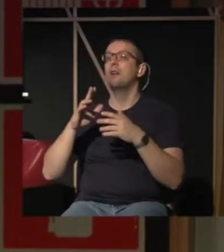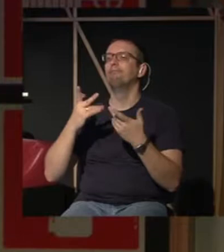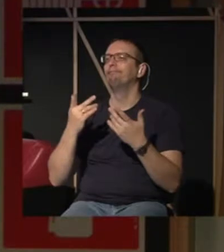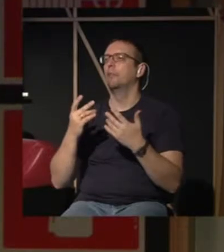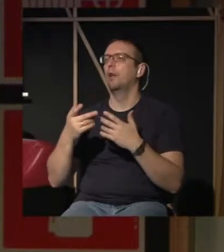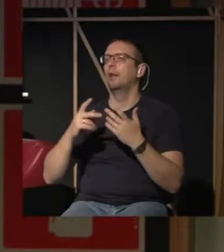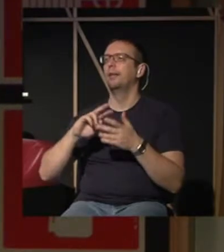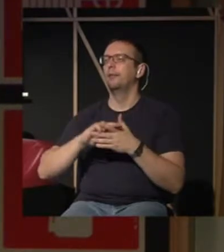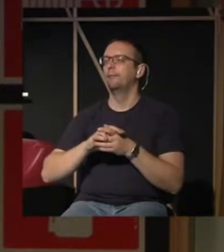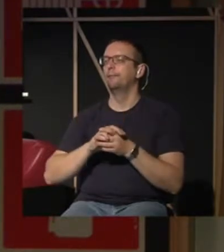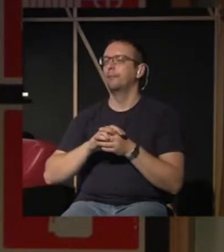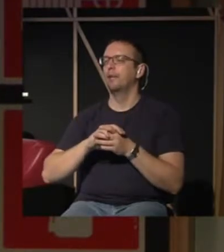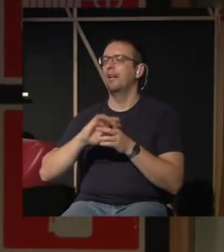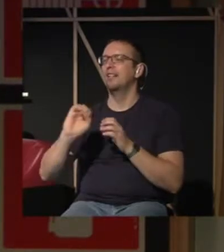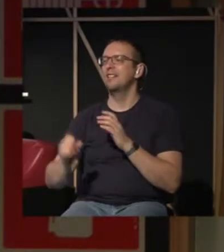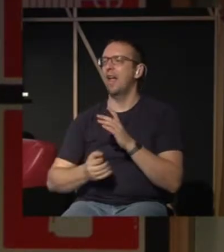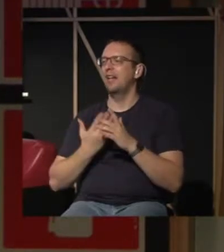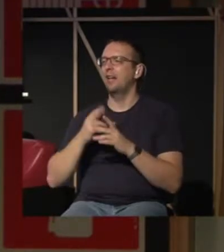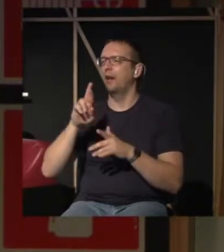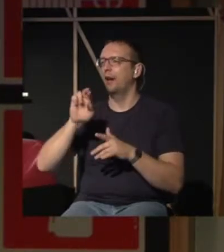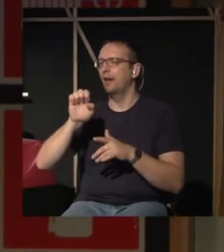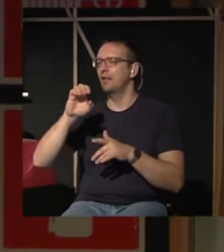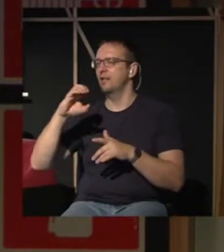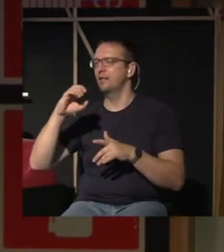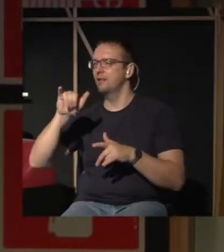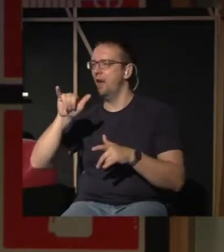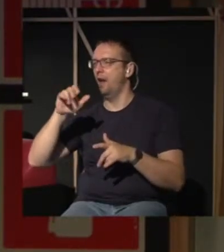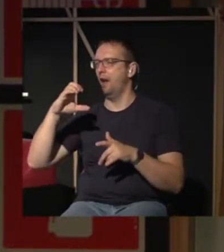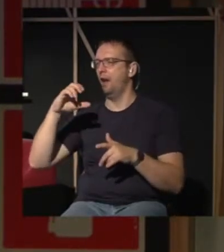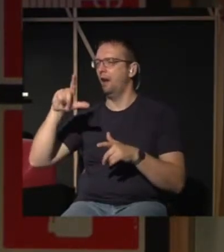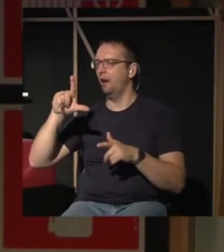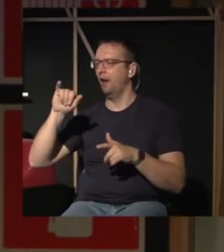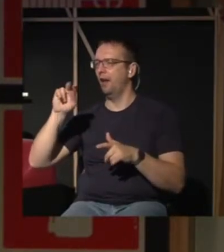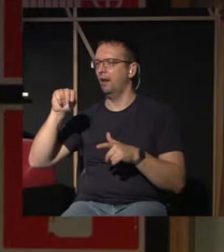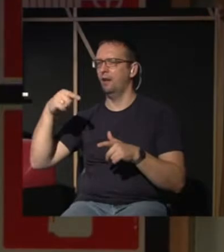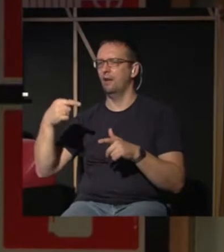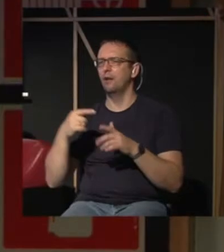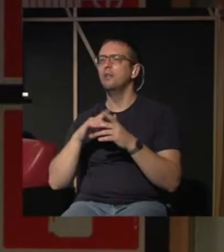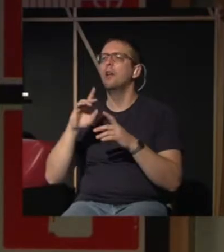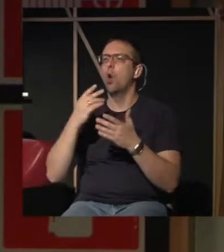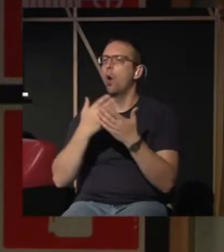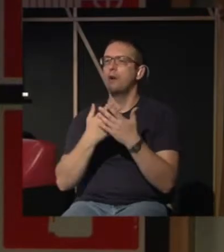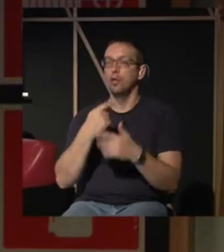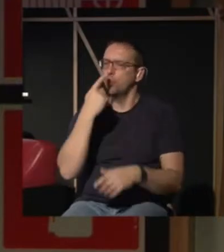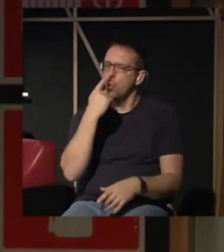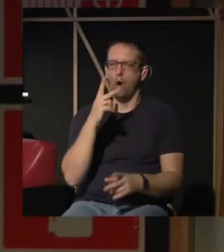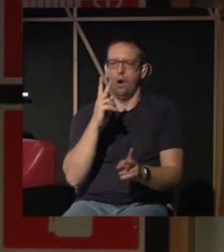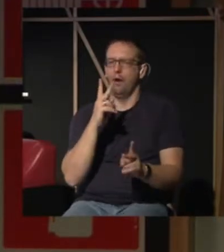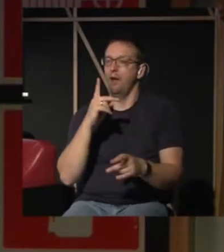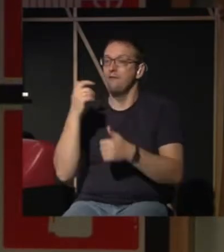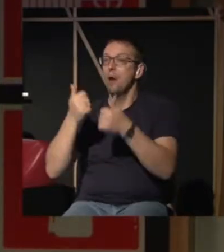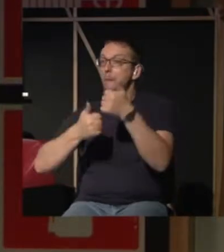others as well. And also, we have established for 2018 a very